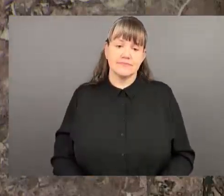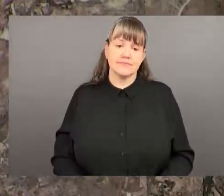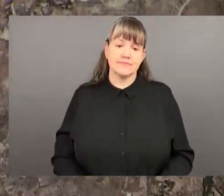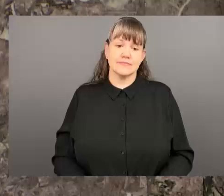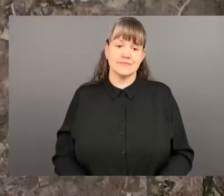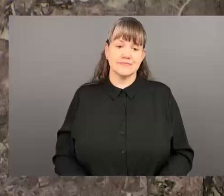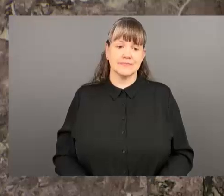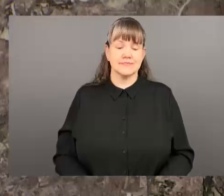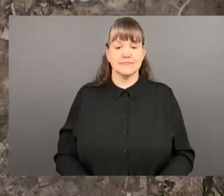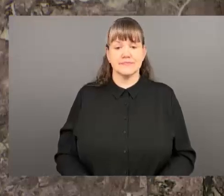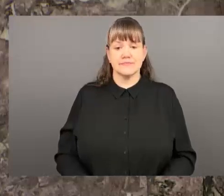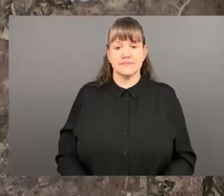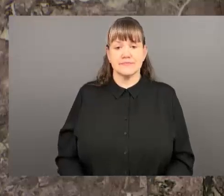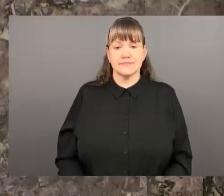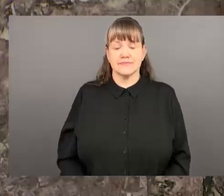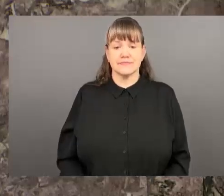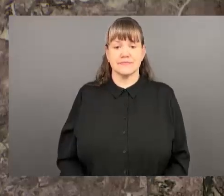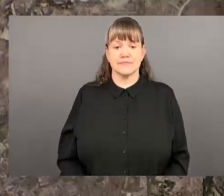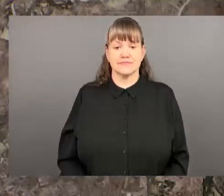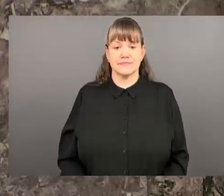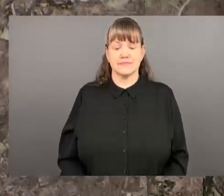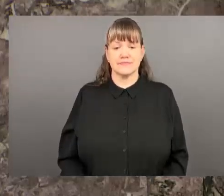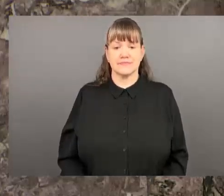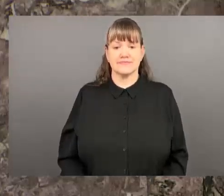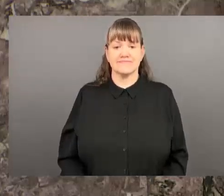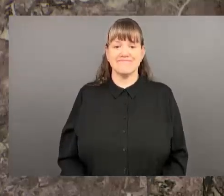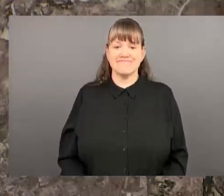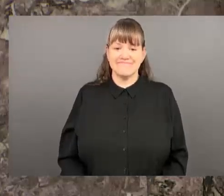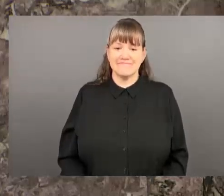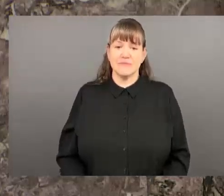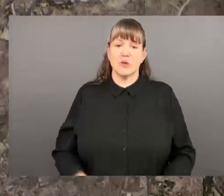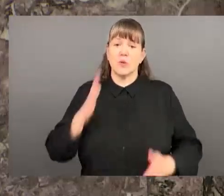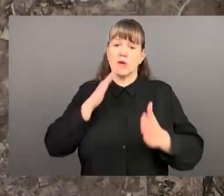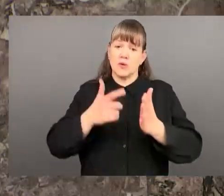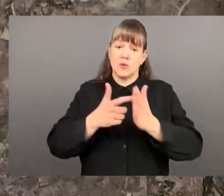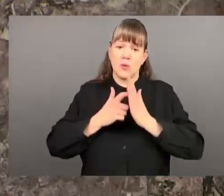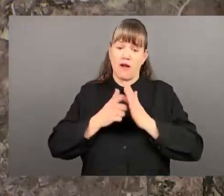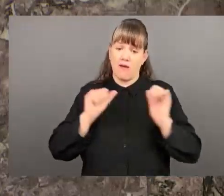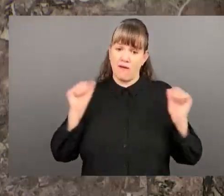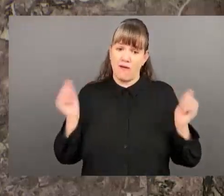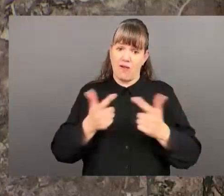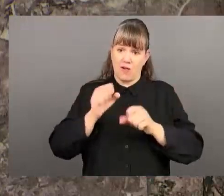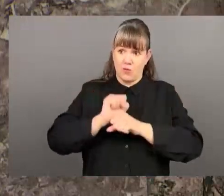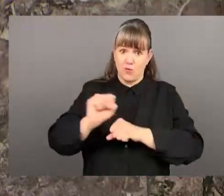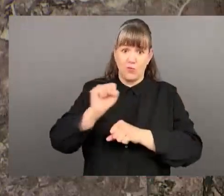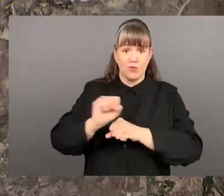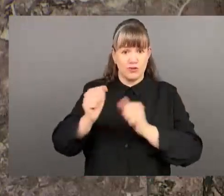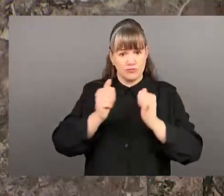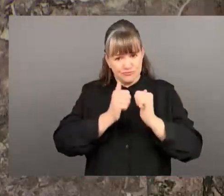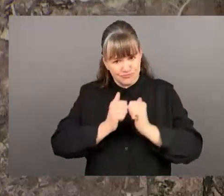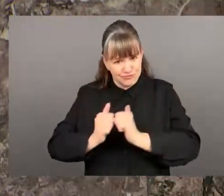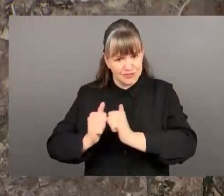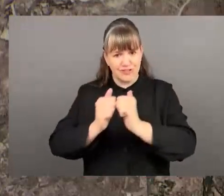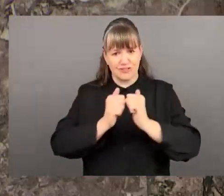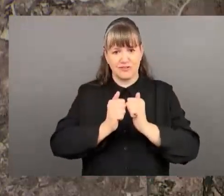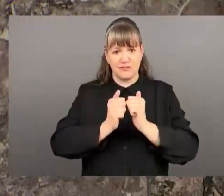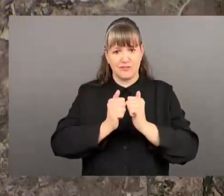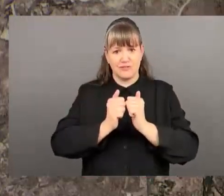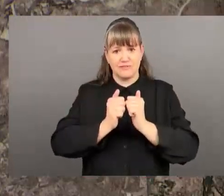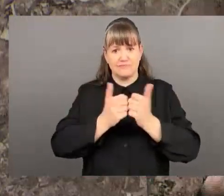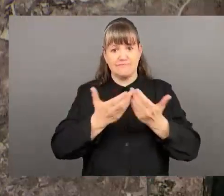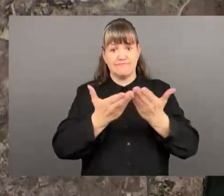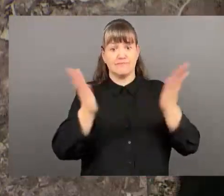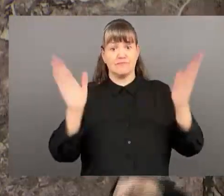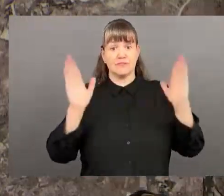it is going to take all of us pulling together to show physicians who want to move here that rural BC is a fantastic place to